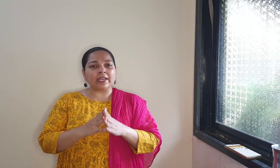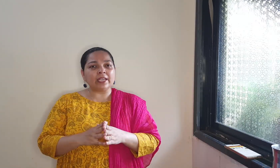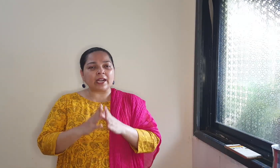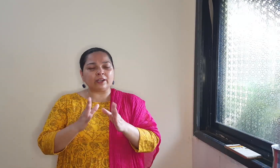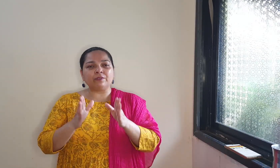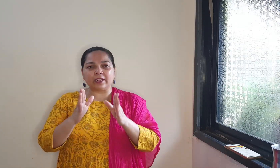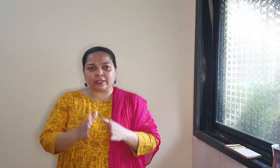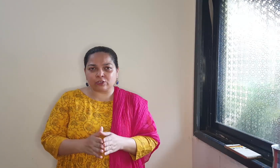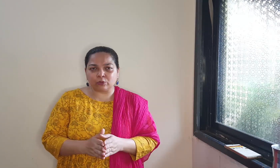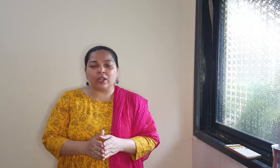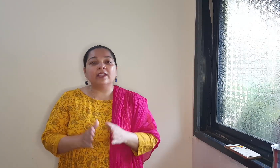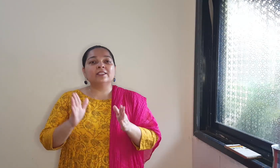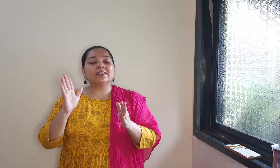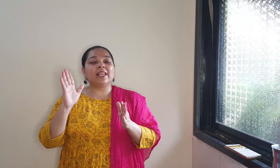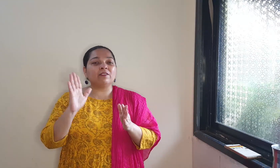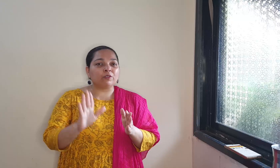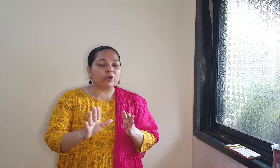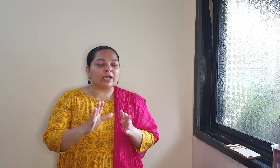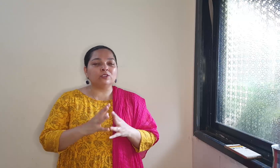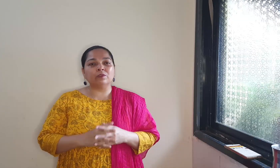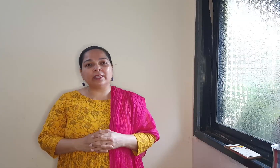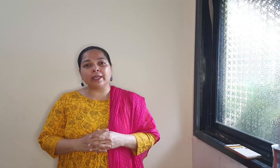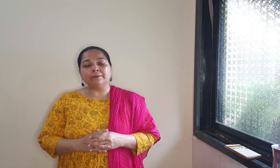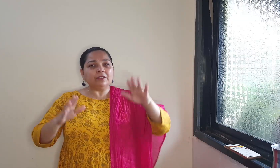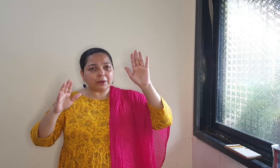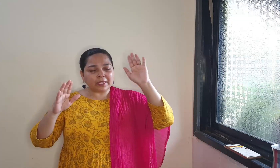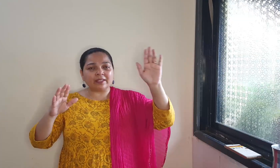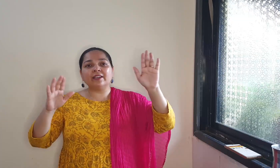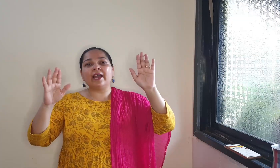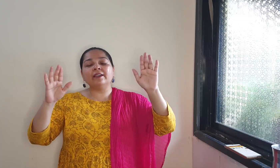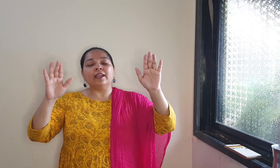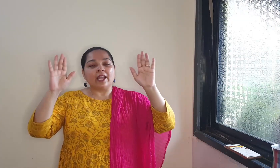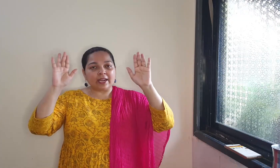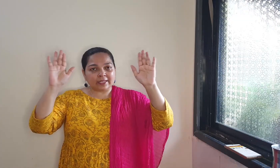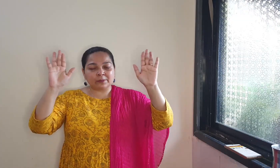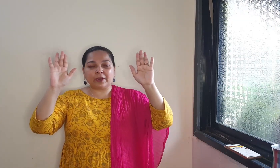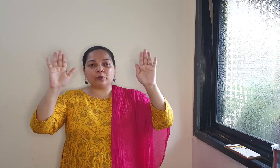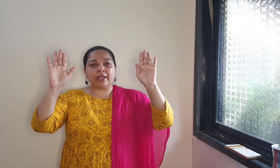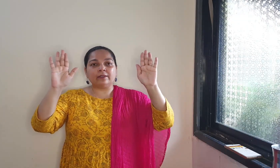have any kind of health issue, just lay one of your hands over there. Lift up the other hand